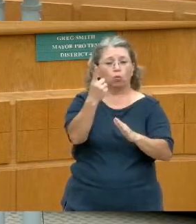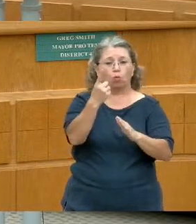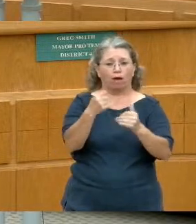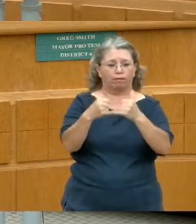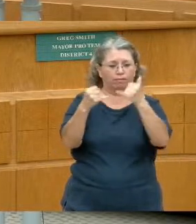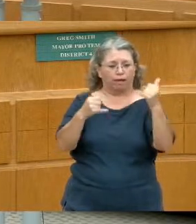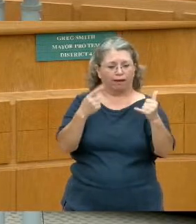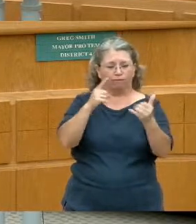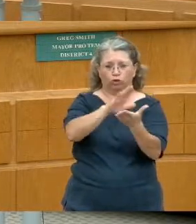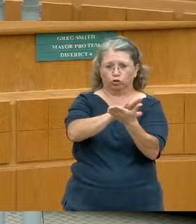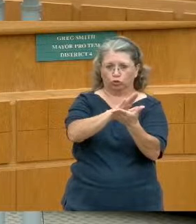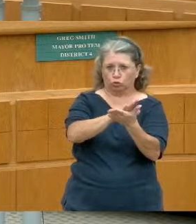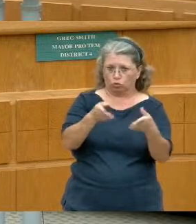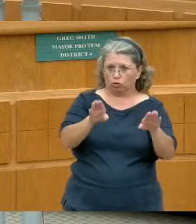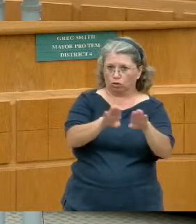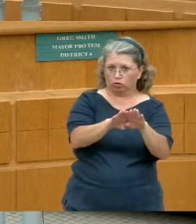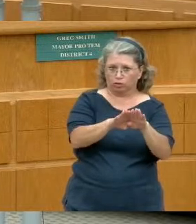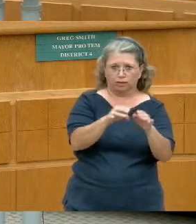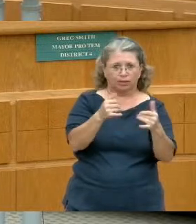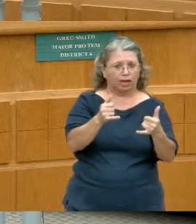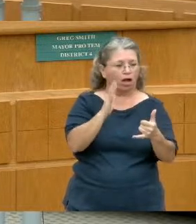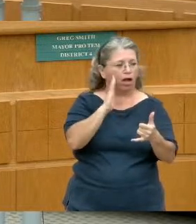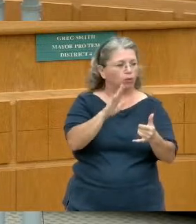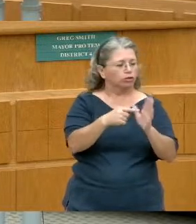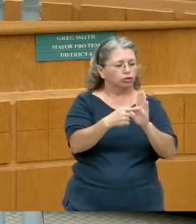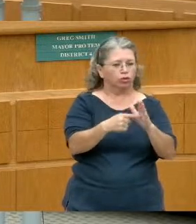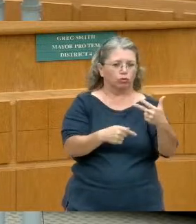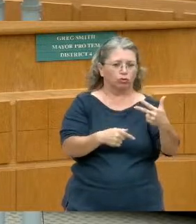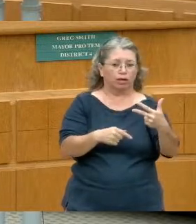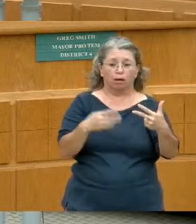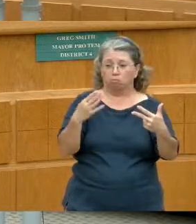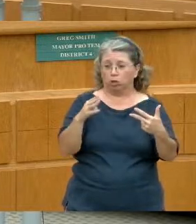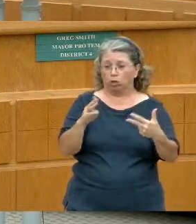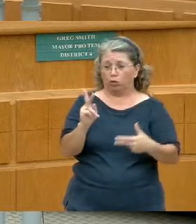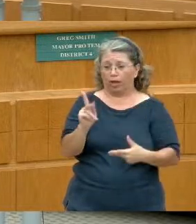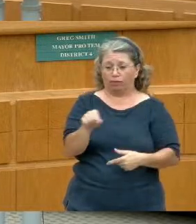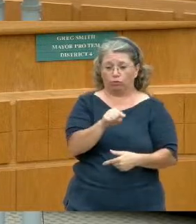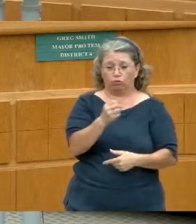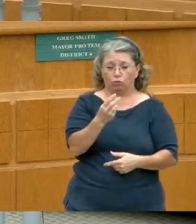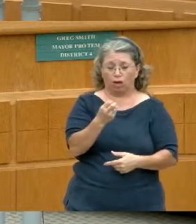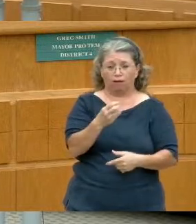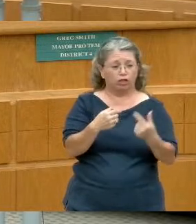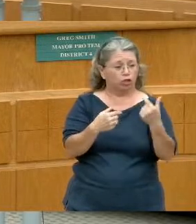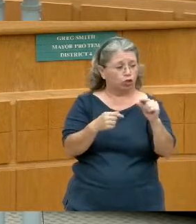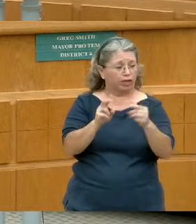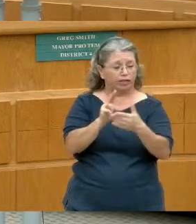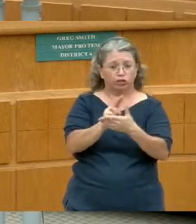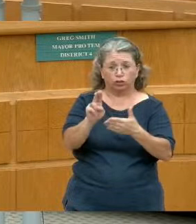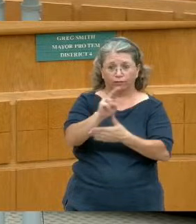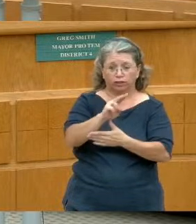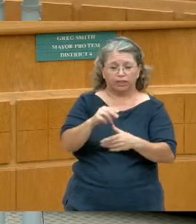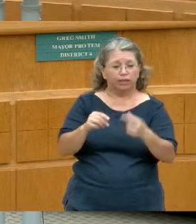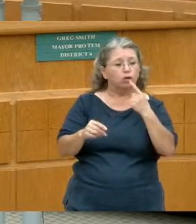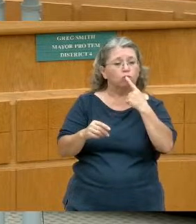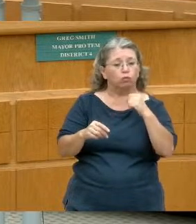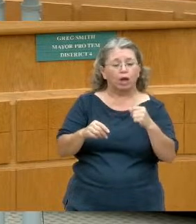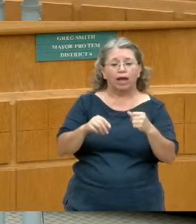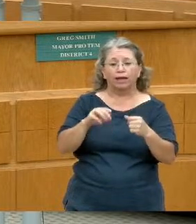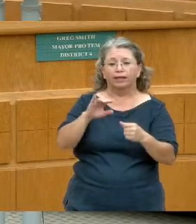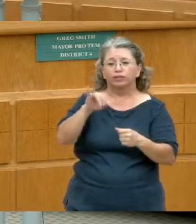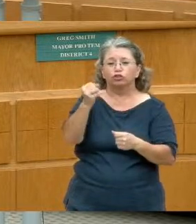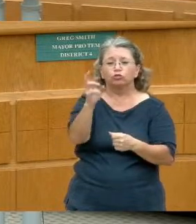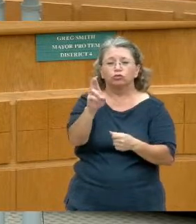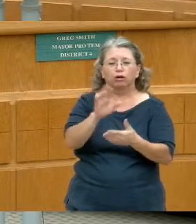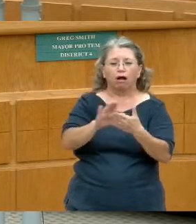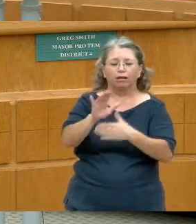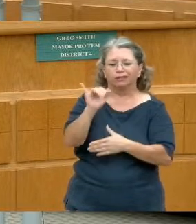closures. This week I'm going to show you all three. We have the blue K through 12, the green universities, and the red junior colleges. You can see